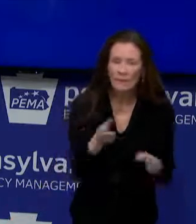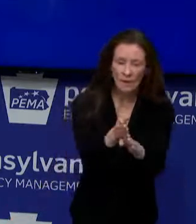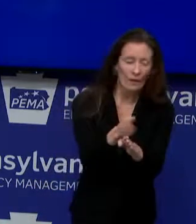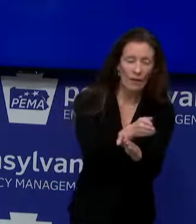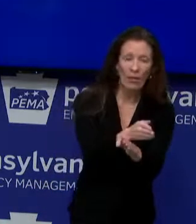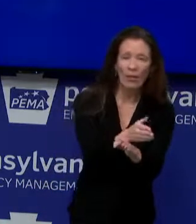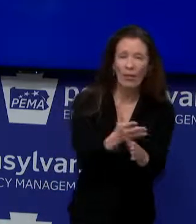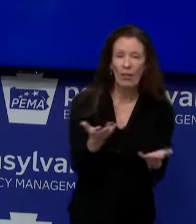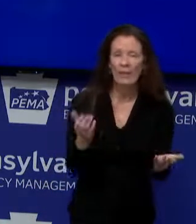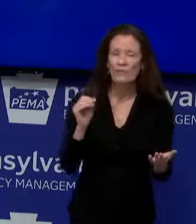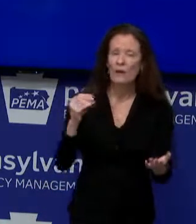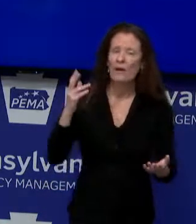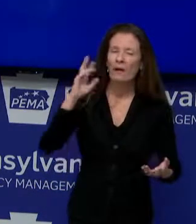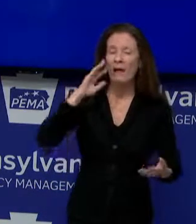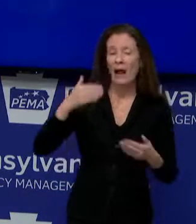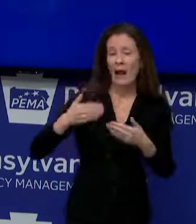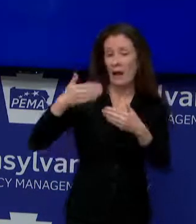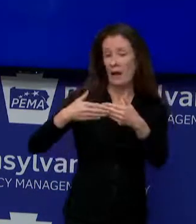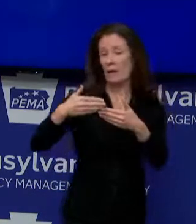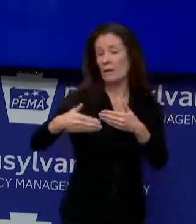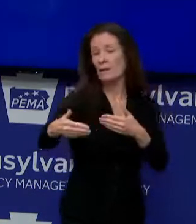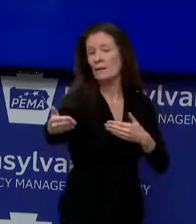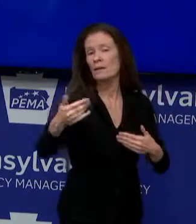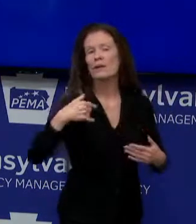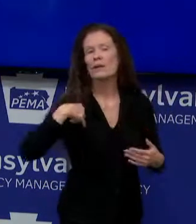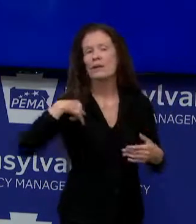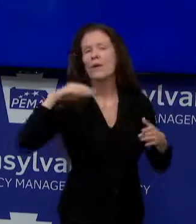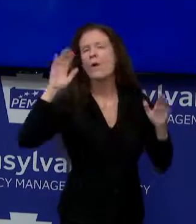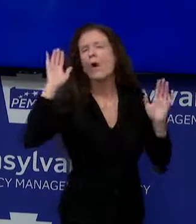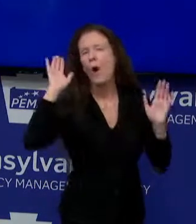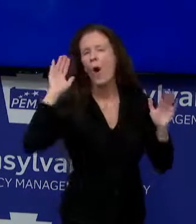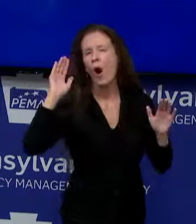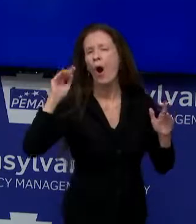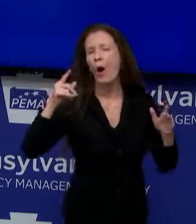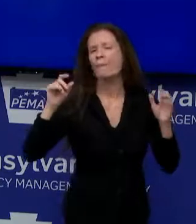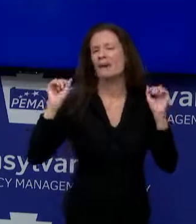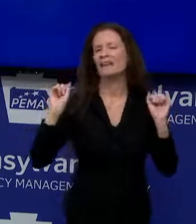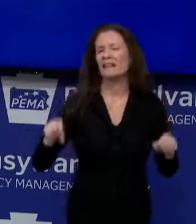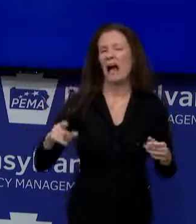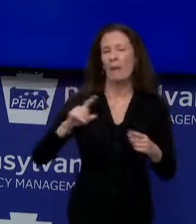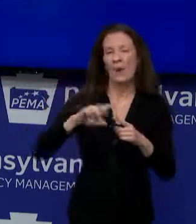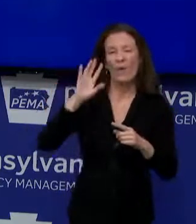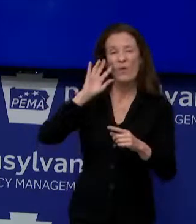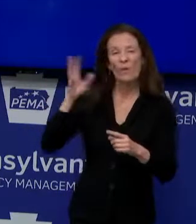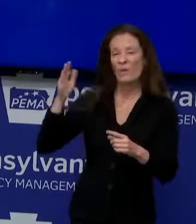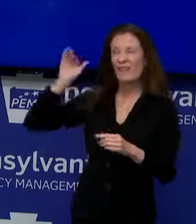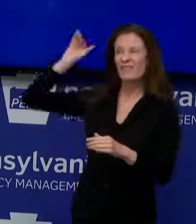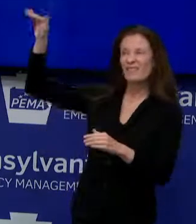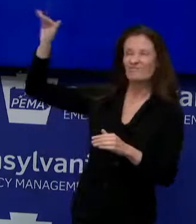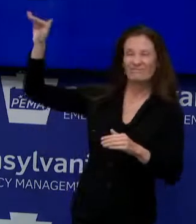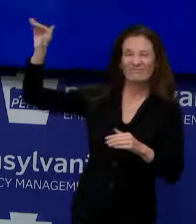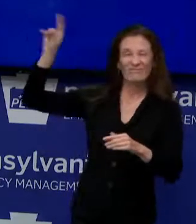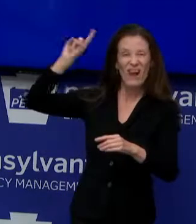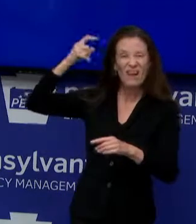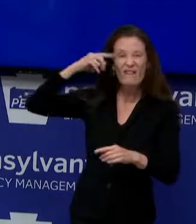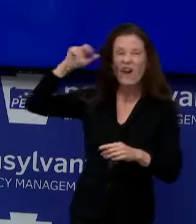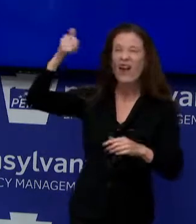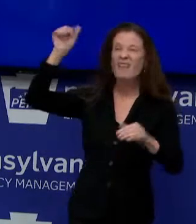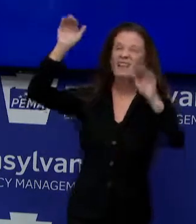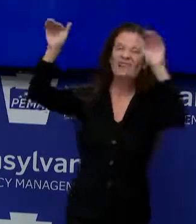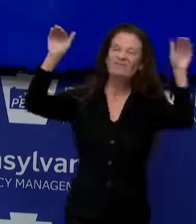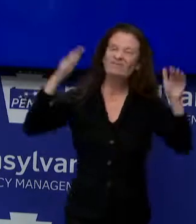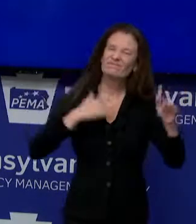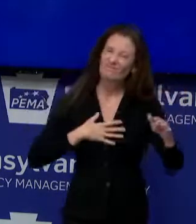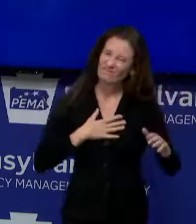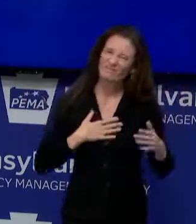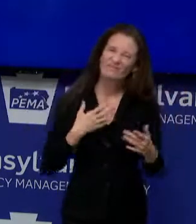county and other counties will be reaching out to the governor's office and to the secretary moving forward with regard